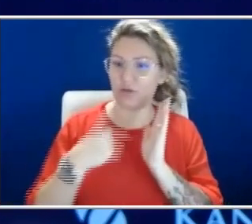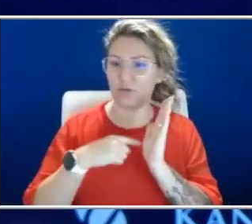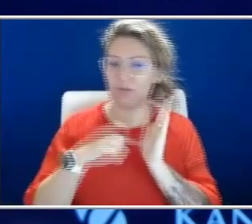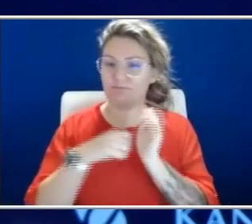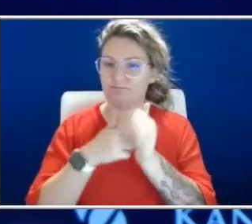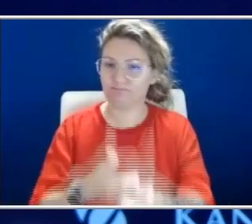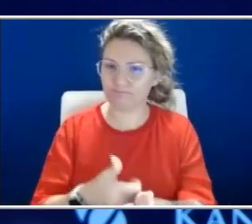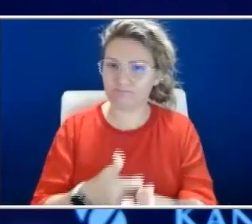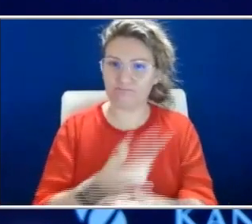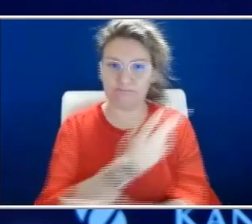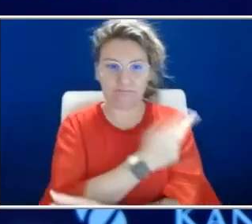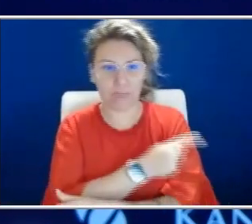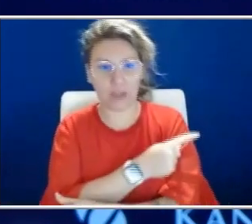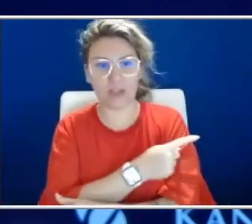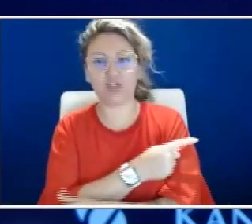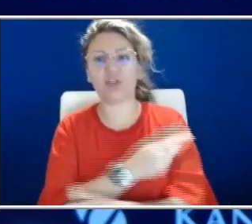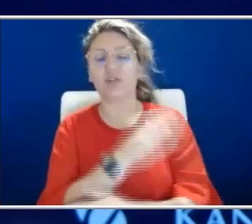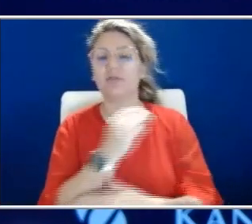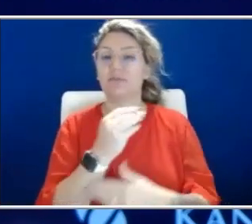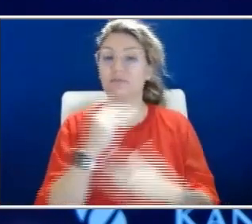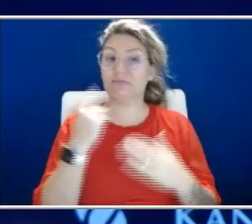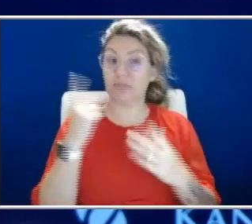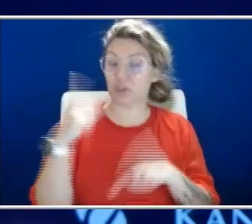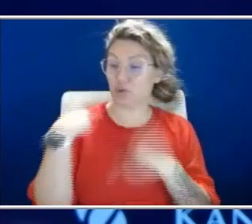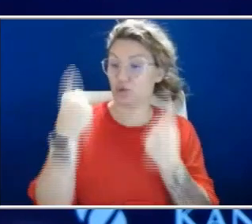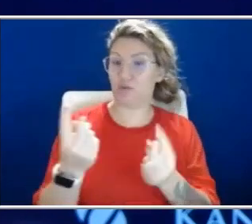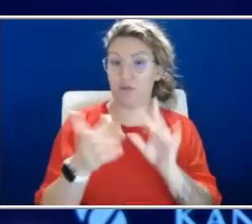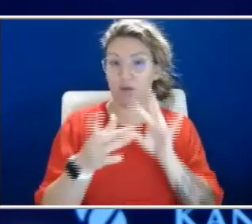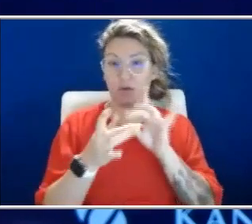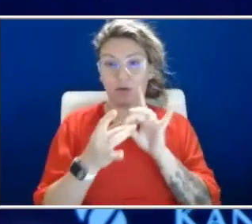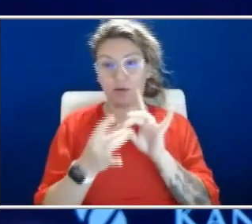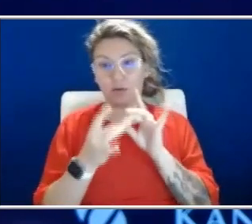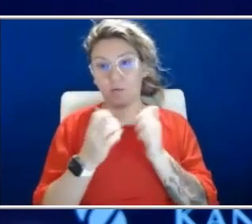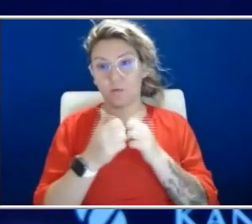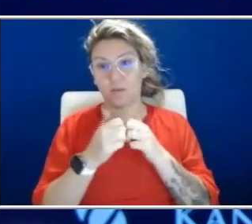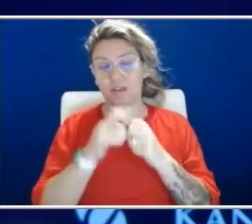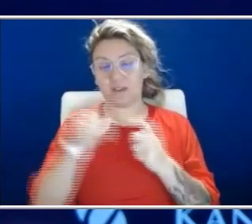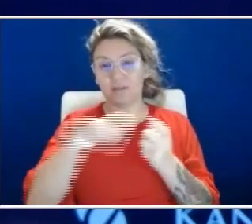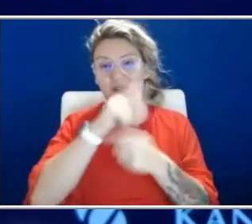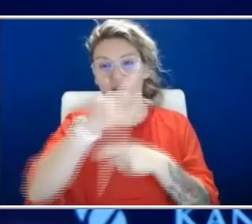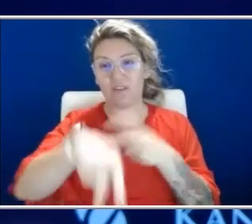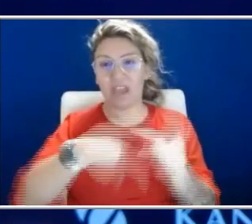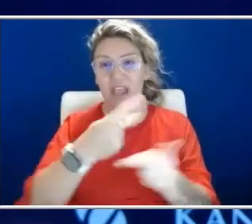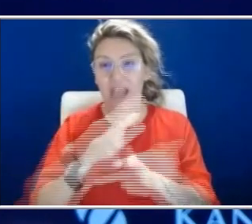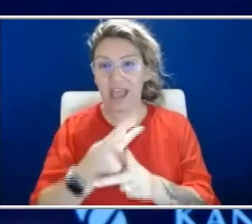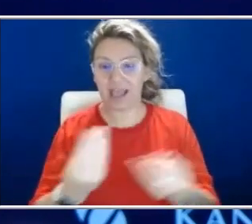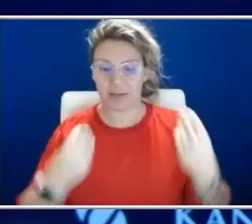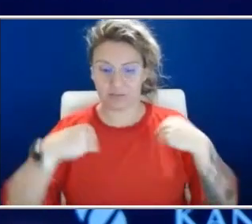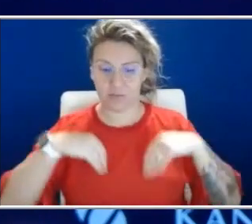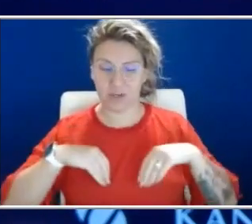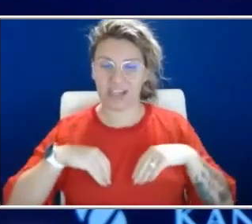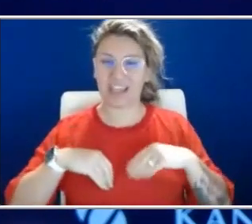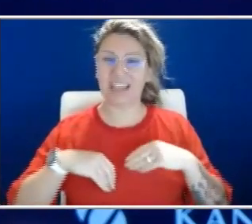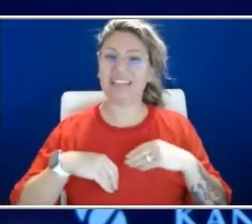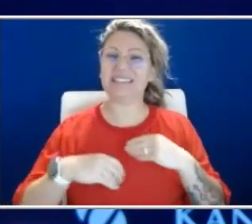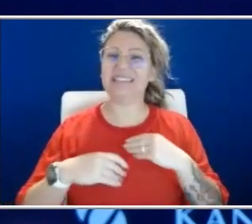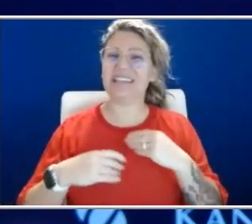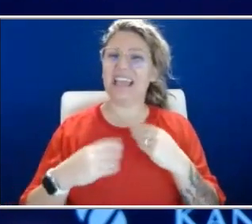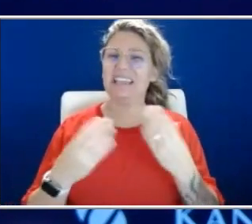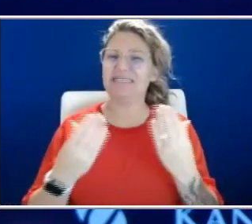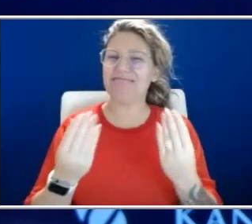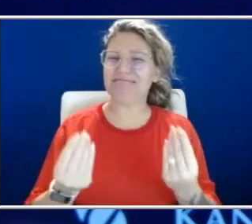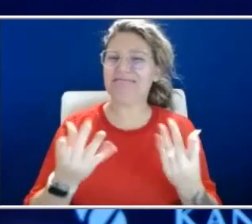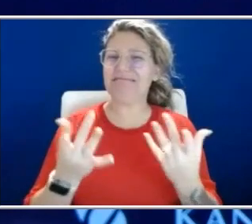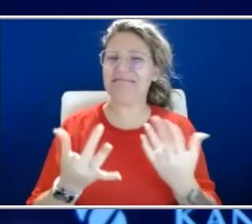patients. And as far as we know, that's associated with a particular kind of breast implant, which is a textured breast implant. Okay. The squamous